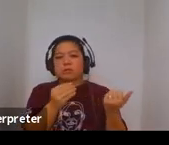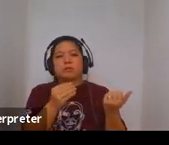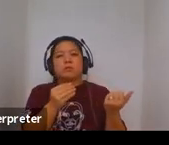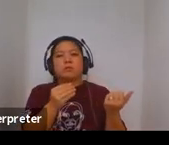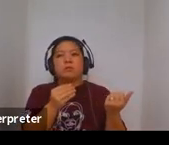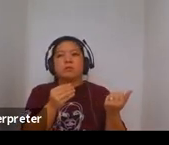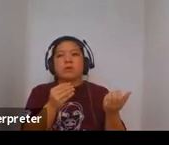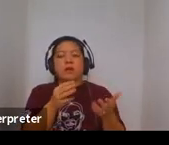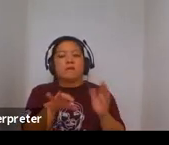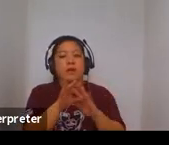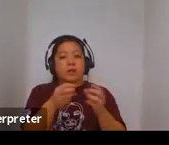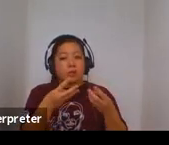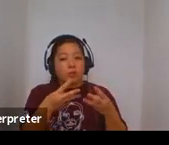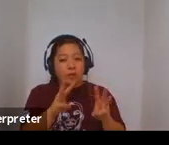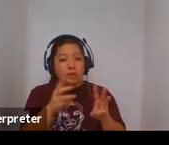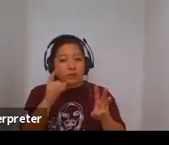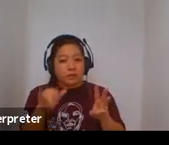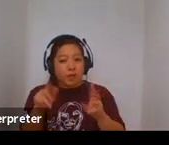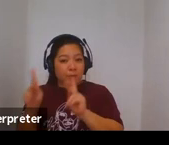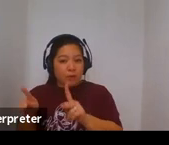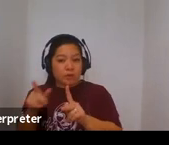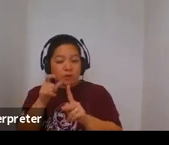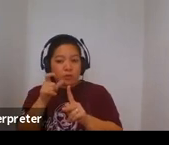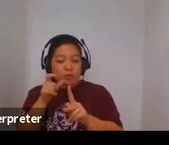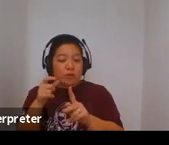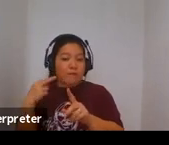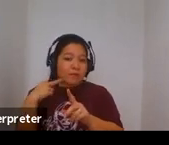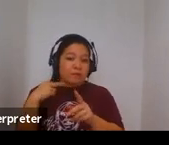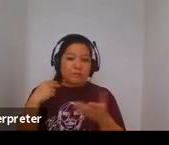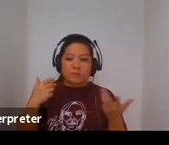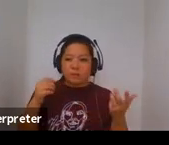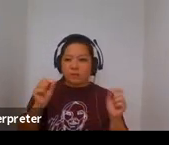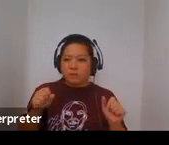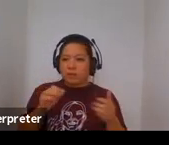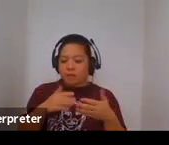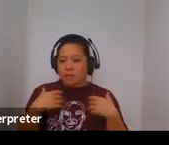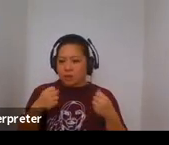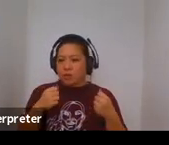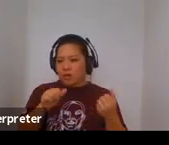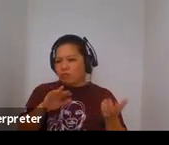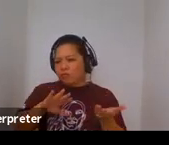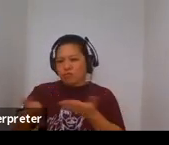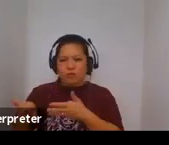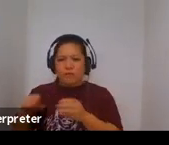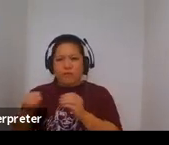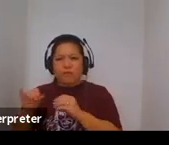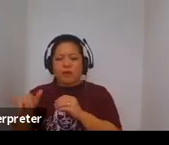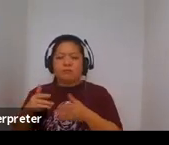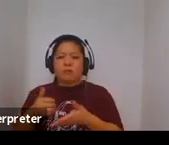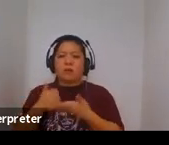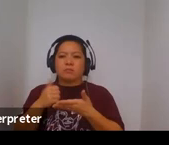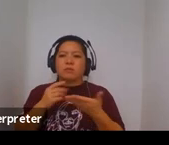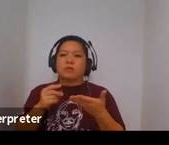supported in finding ways to heal, you're going to shift the stigma away from the victim survivor